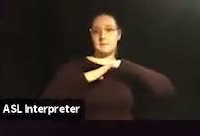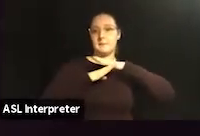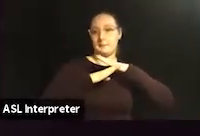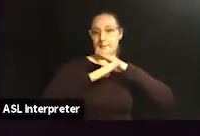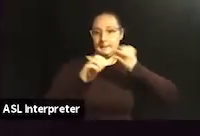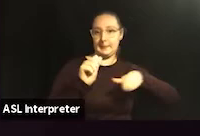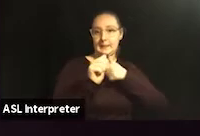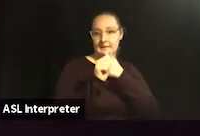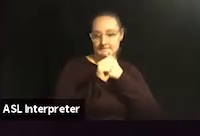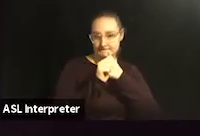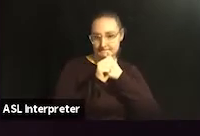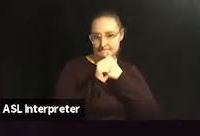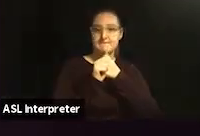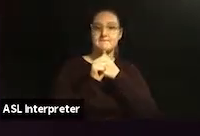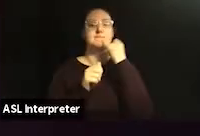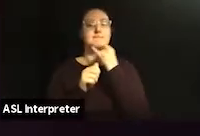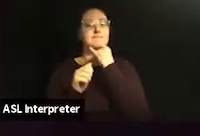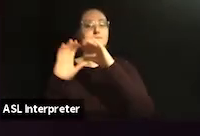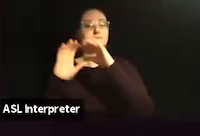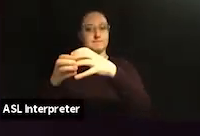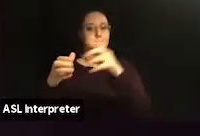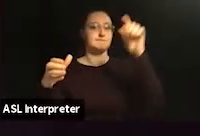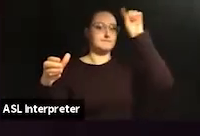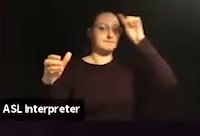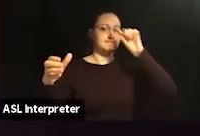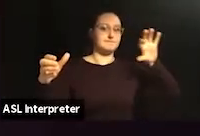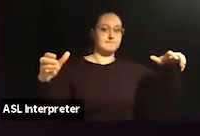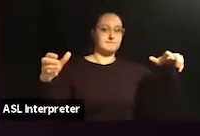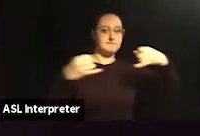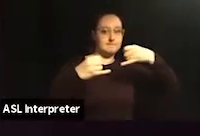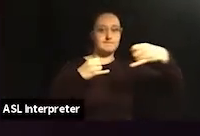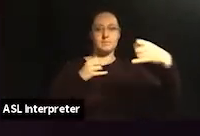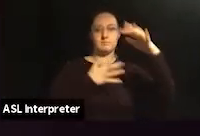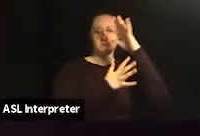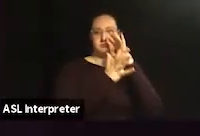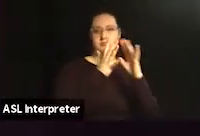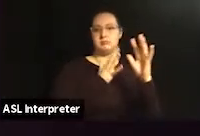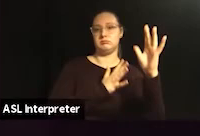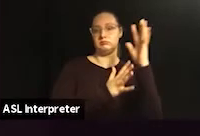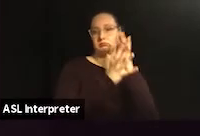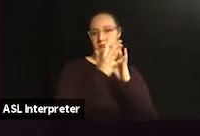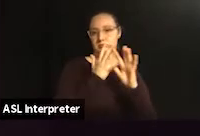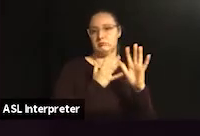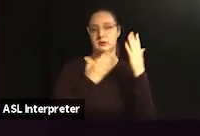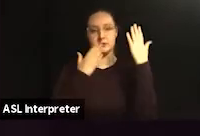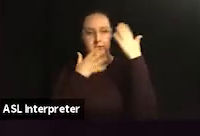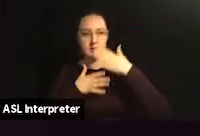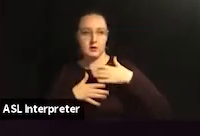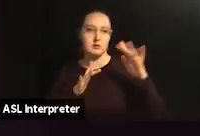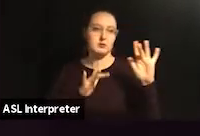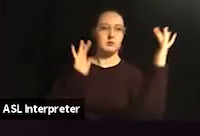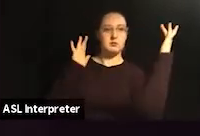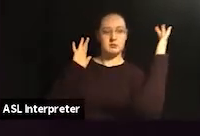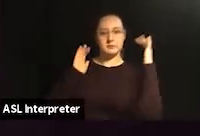It came between the army of Egypt and the army of Israel. And so the cloud was there with the darkness, and it lit up the night.